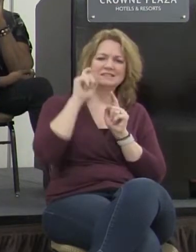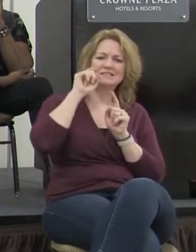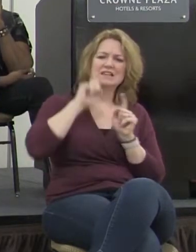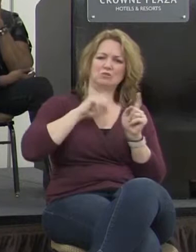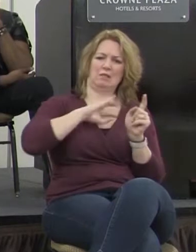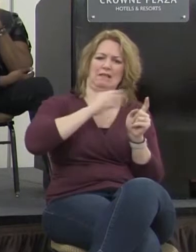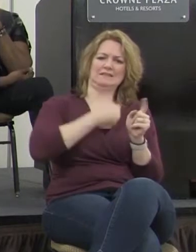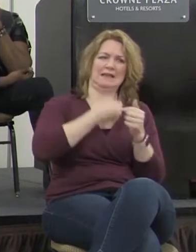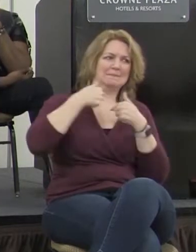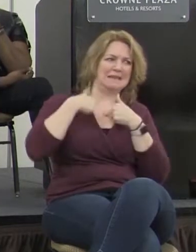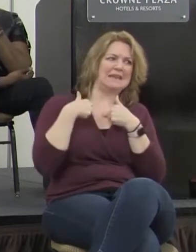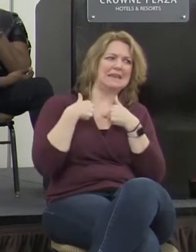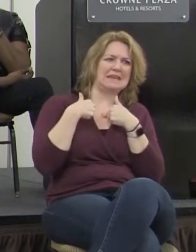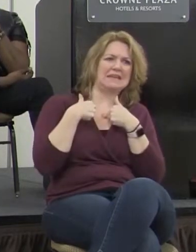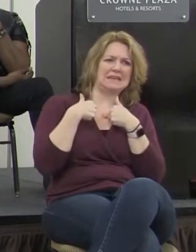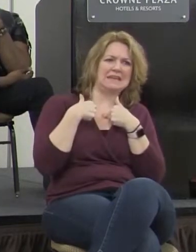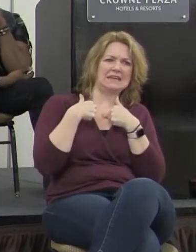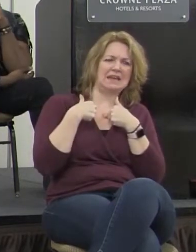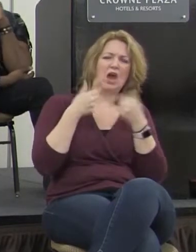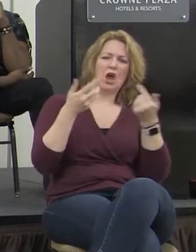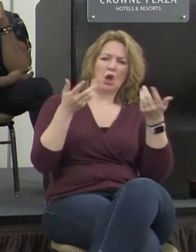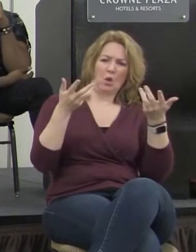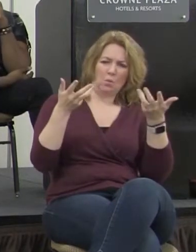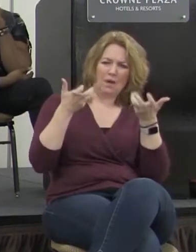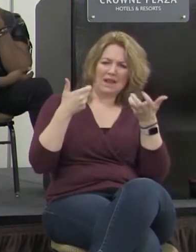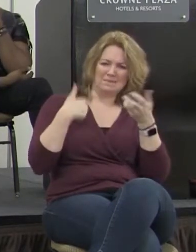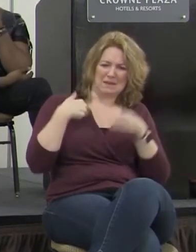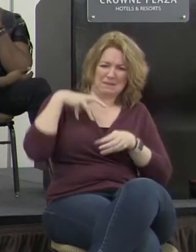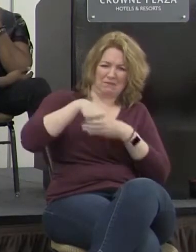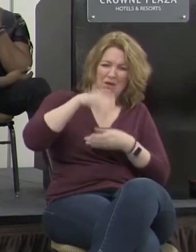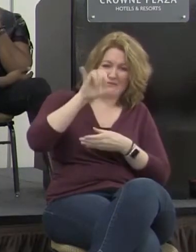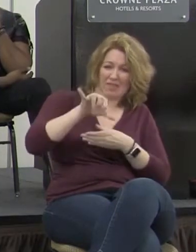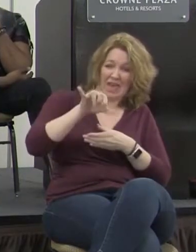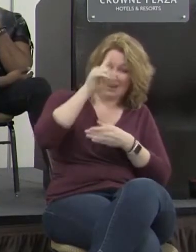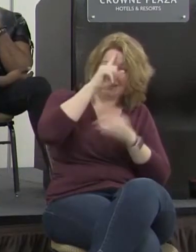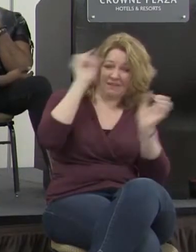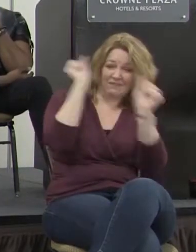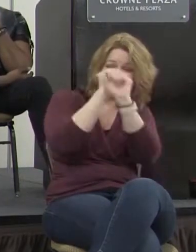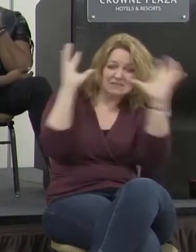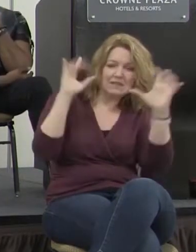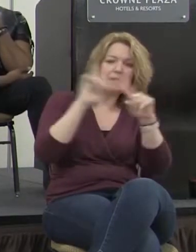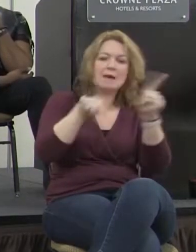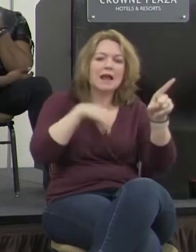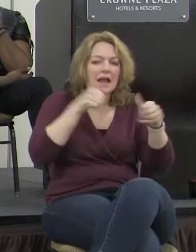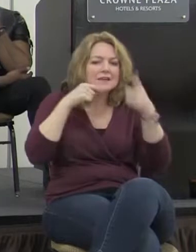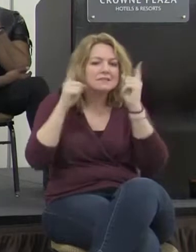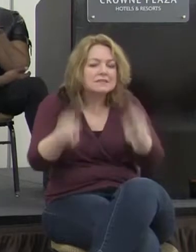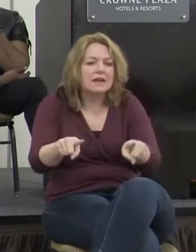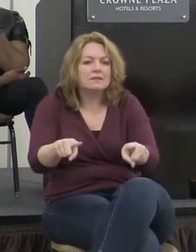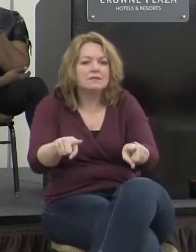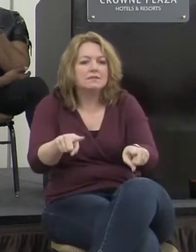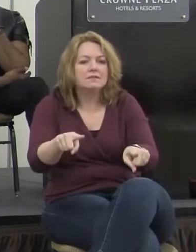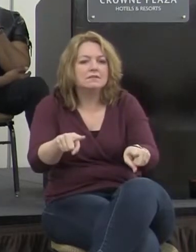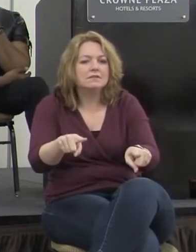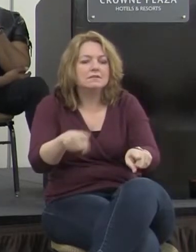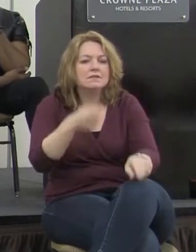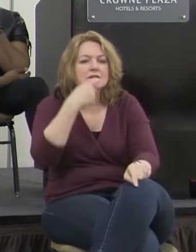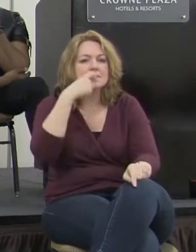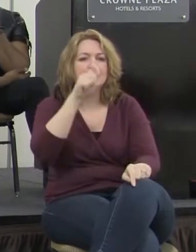be in your race play fantasy without my consent. Boom. Boom. Next